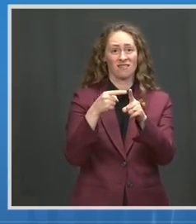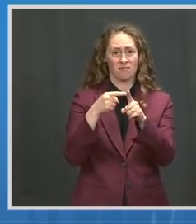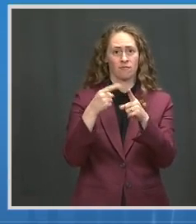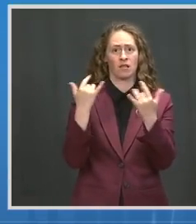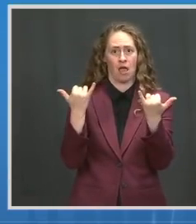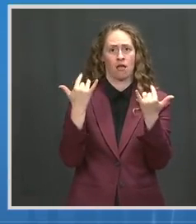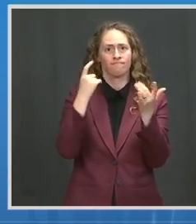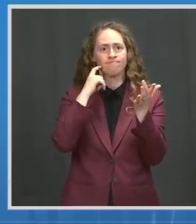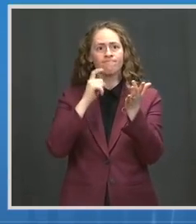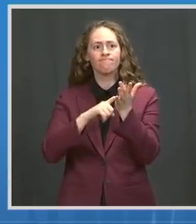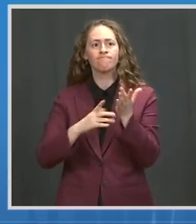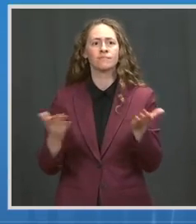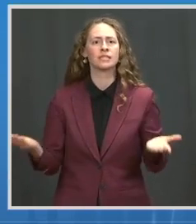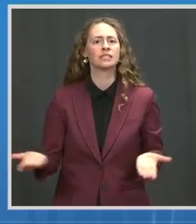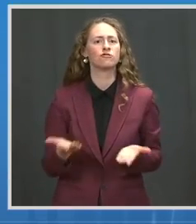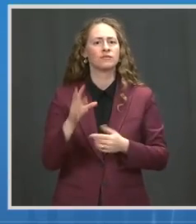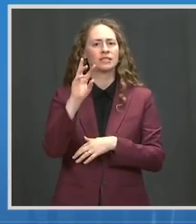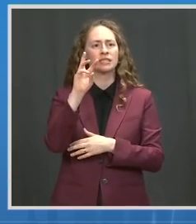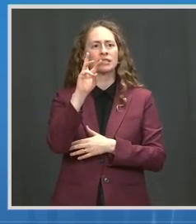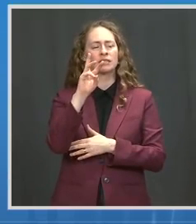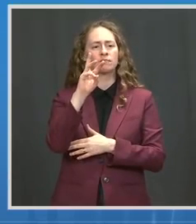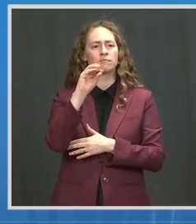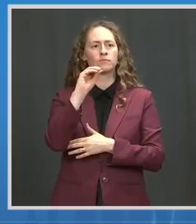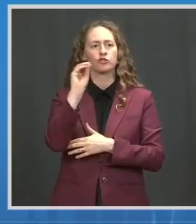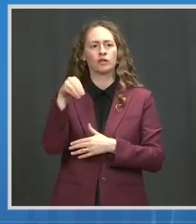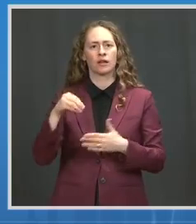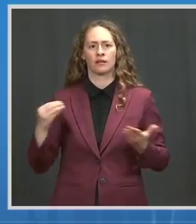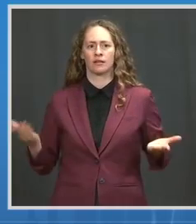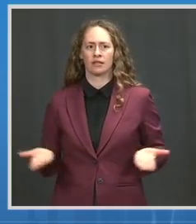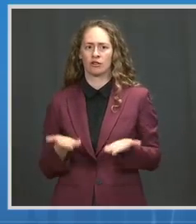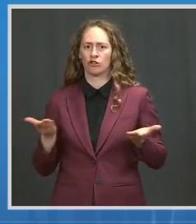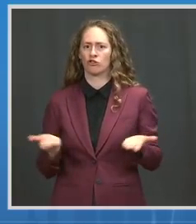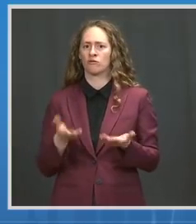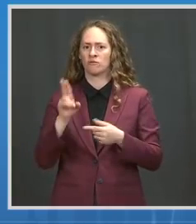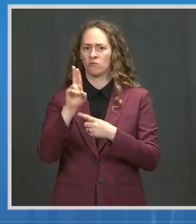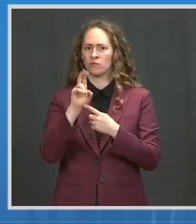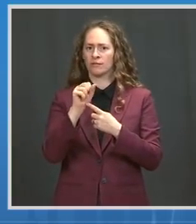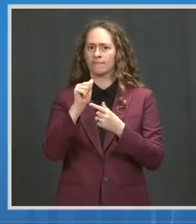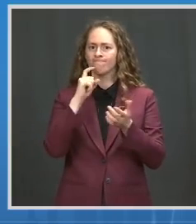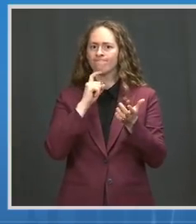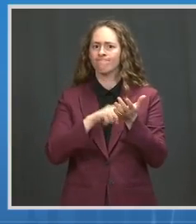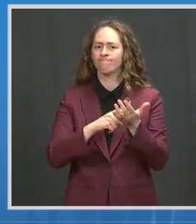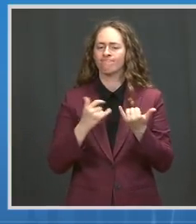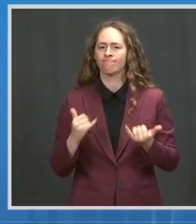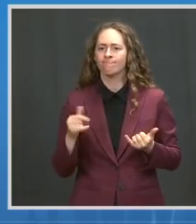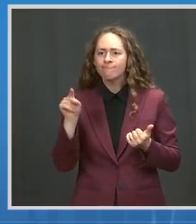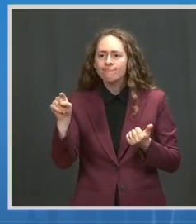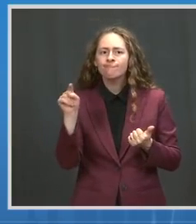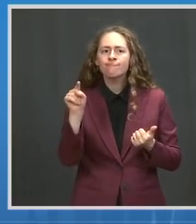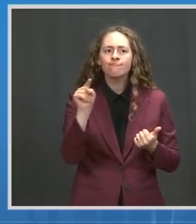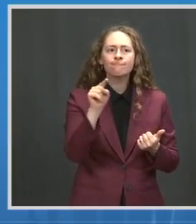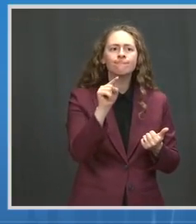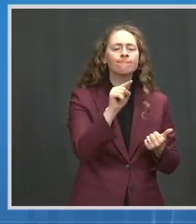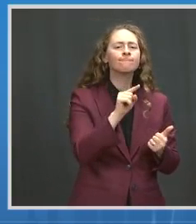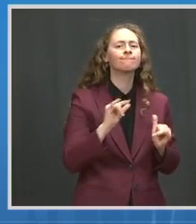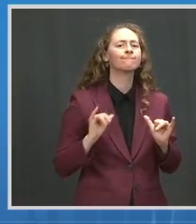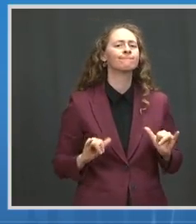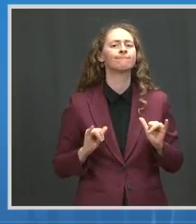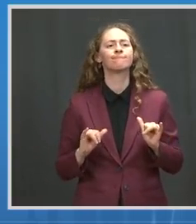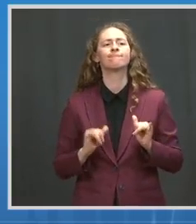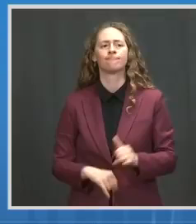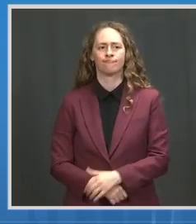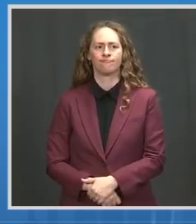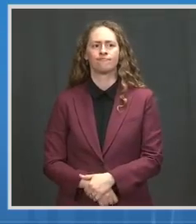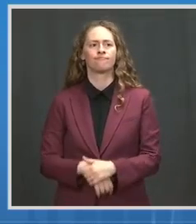the sequenced cases in the United States. This is a situation the way it was in England, where they